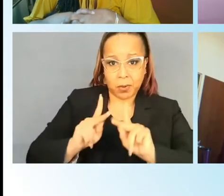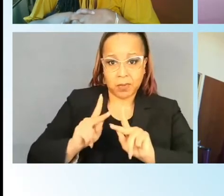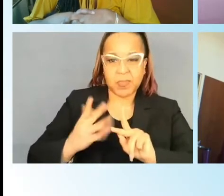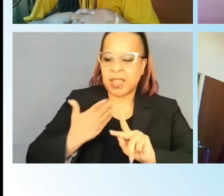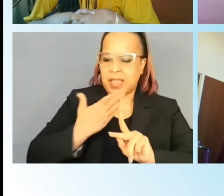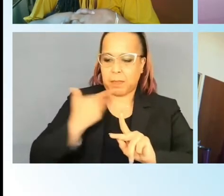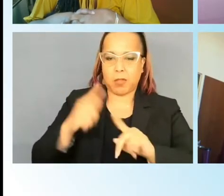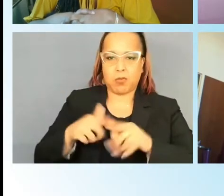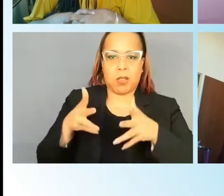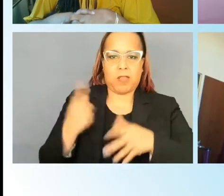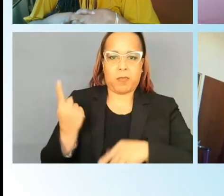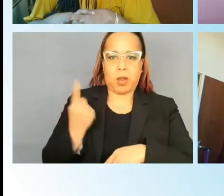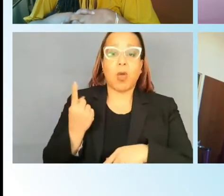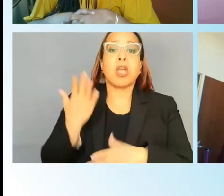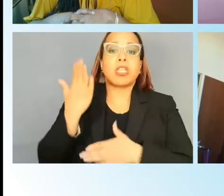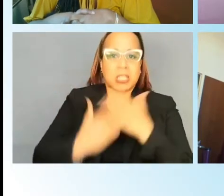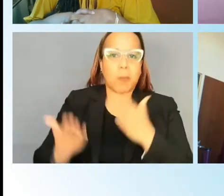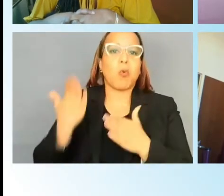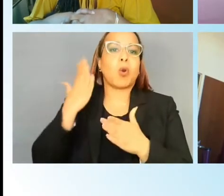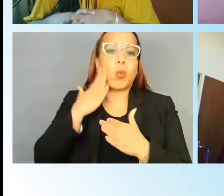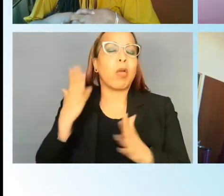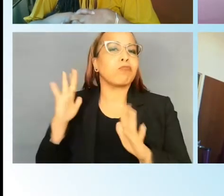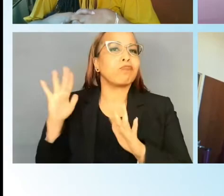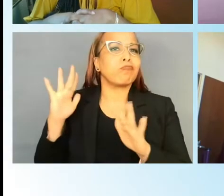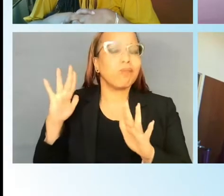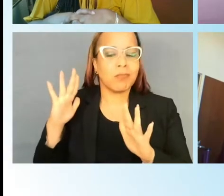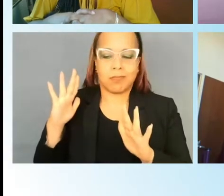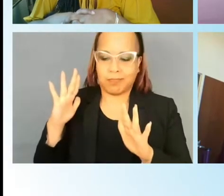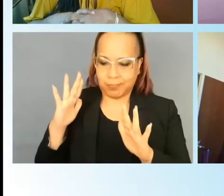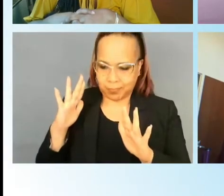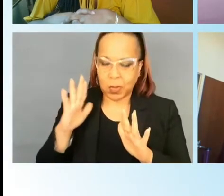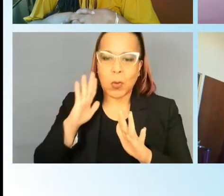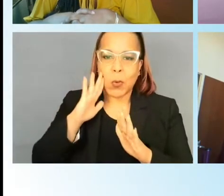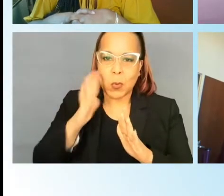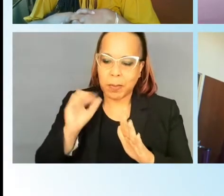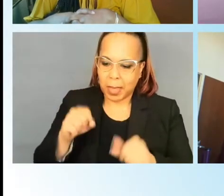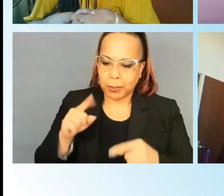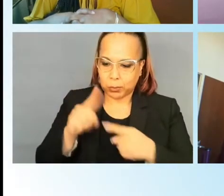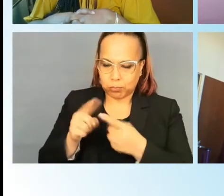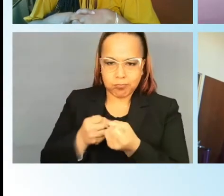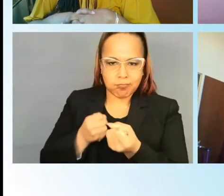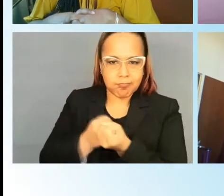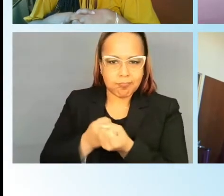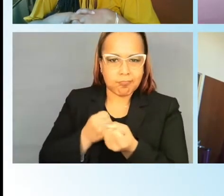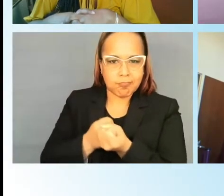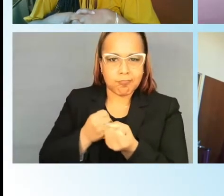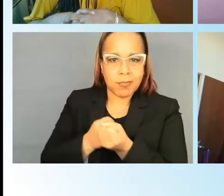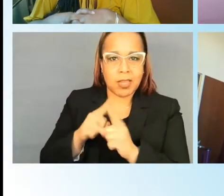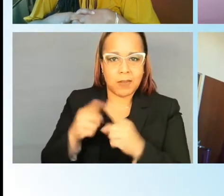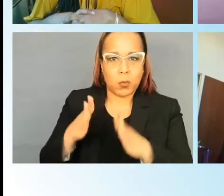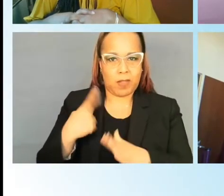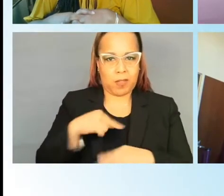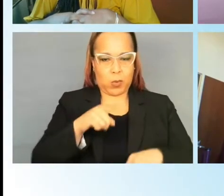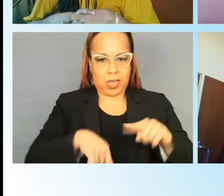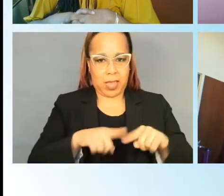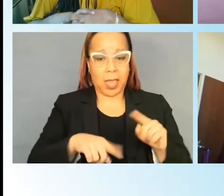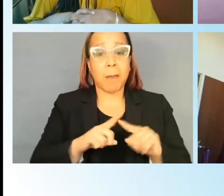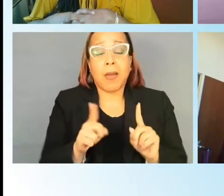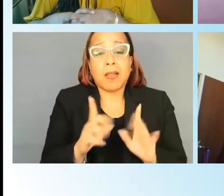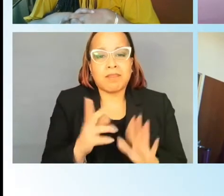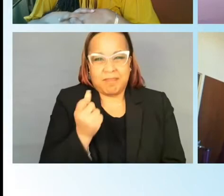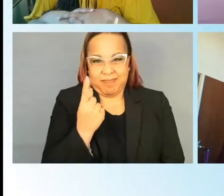alone. Like, someone will come across their path who will likely be able to support them in ways that we can't. But even with